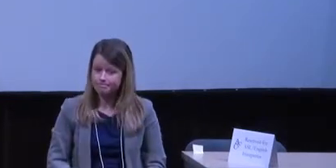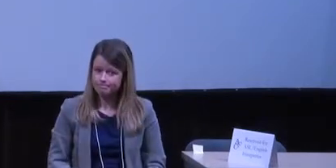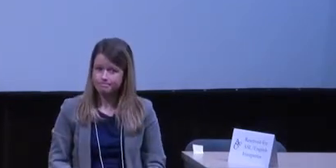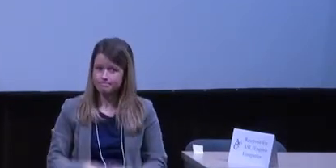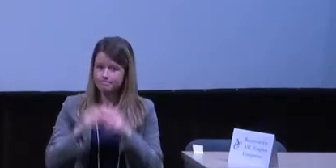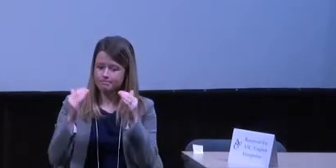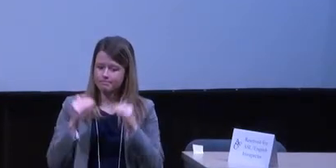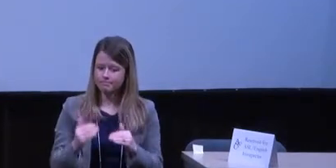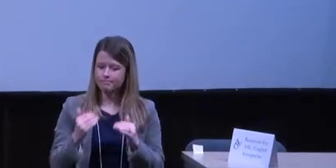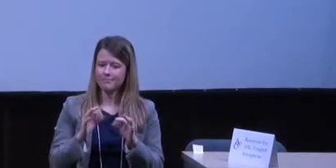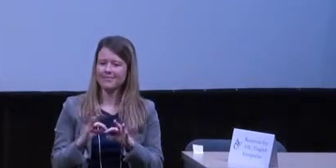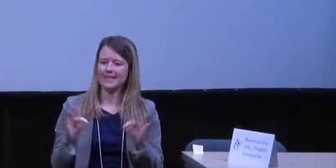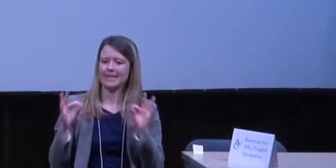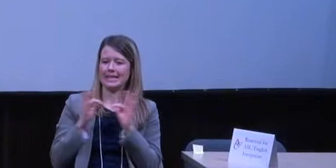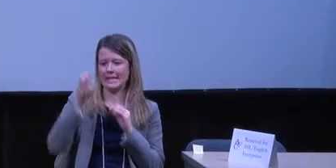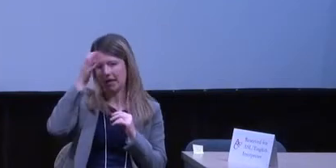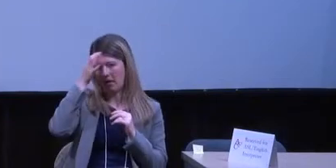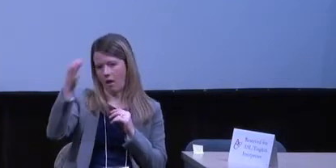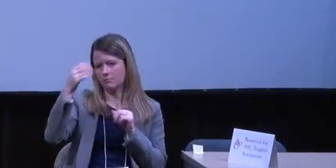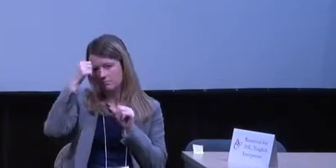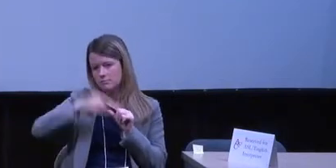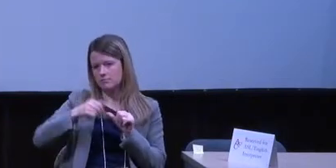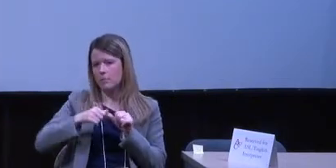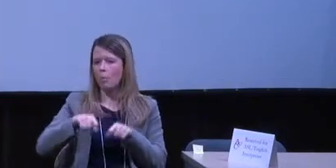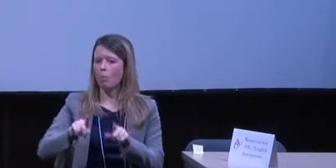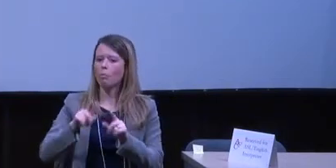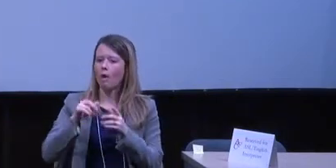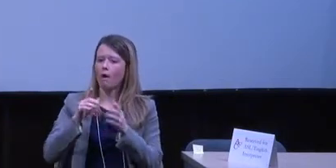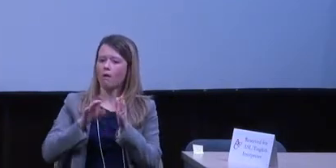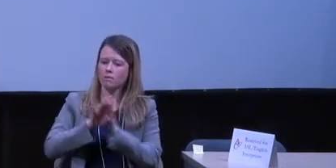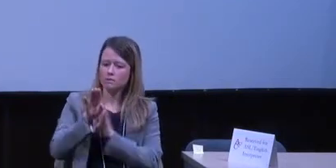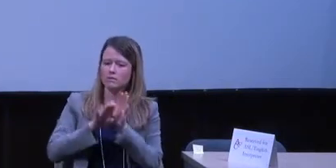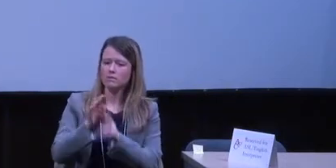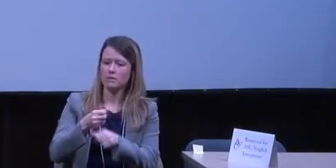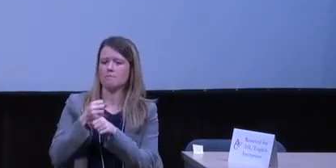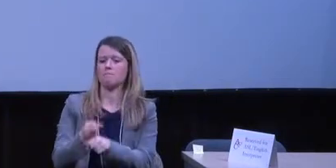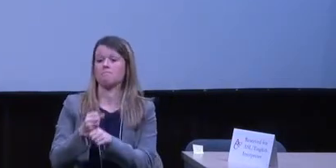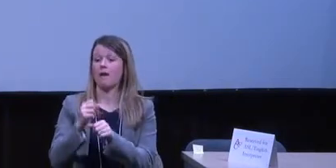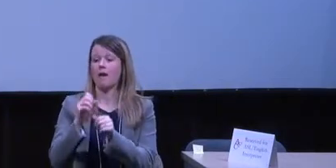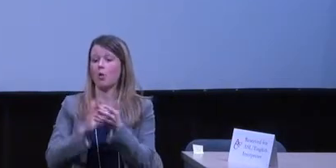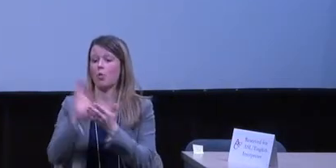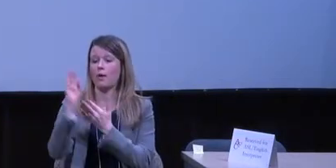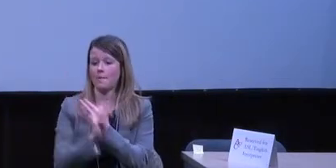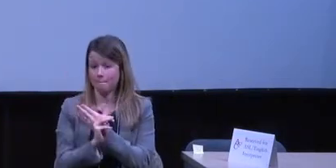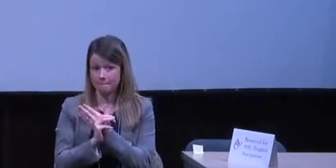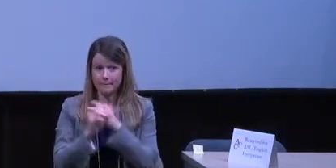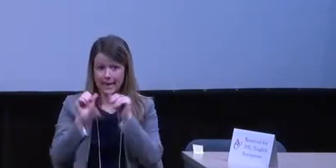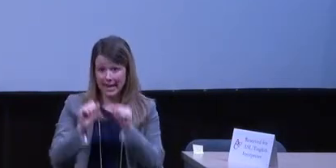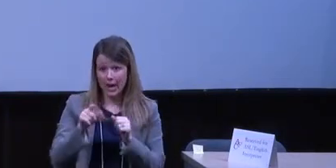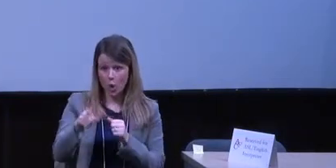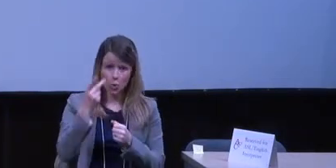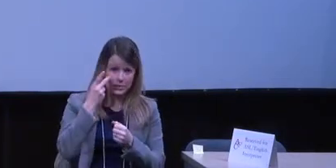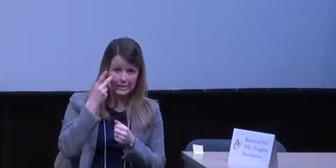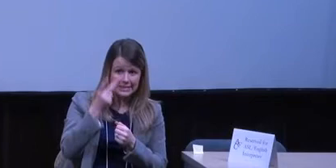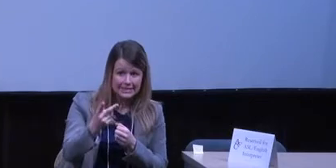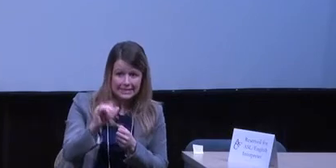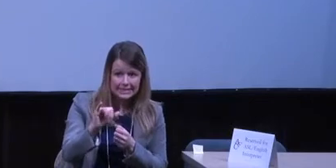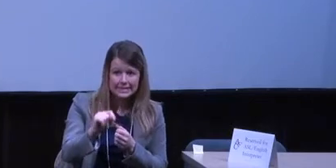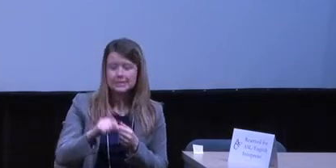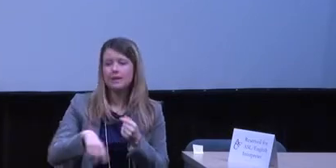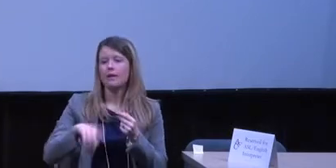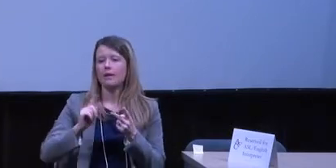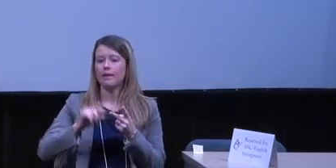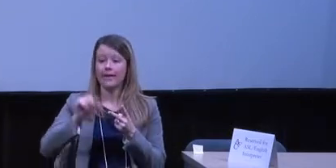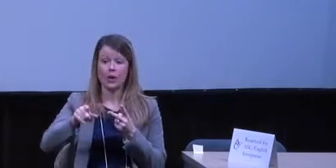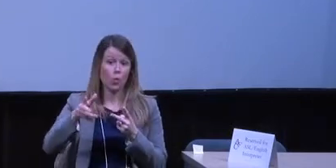Alright, key concepts that we should keep in mind when we're creating and developing our curriculum. Can we see it? Can